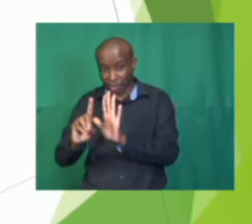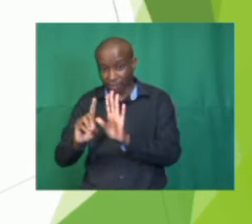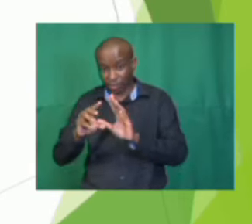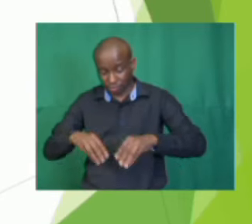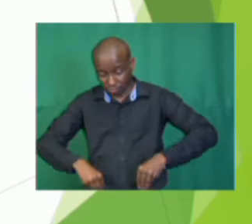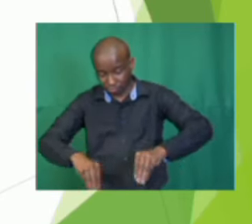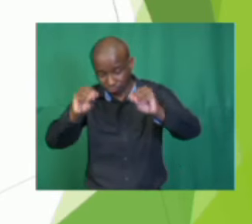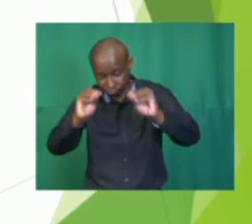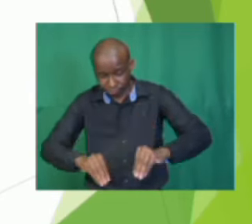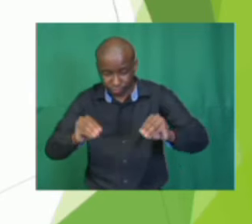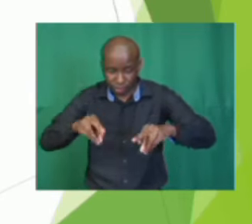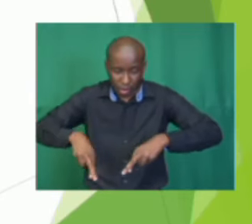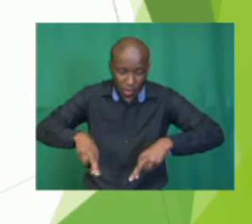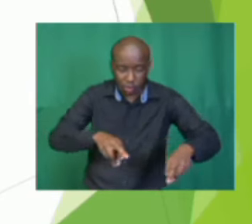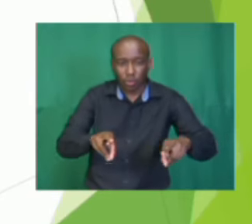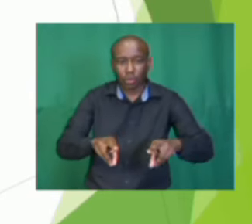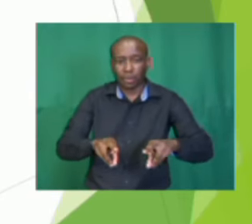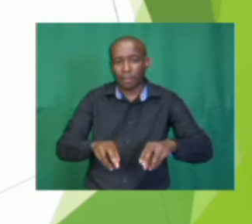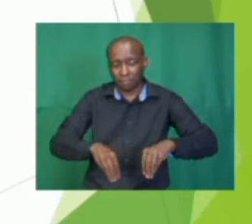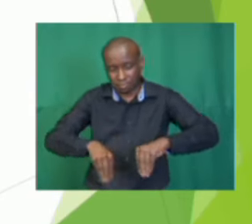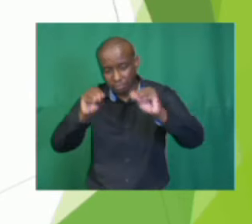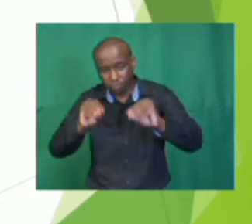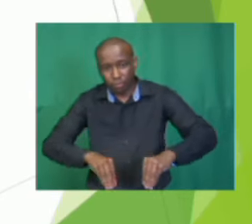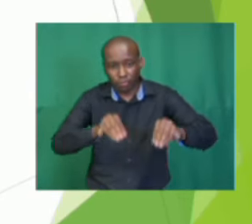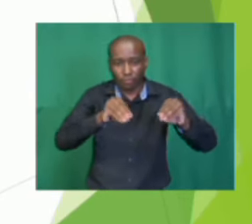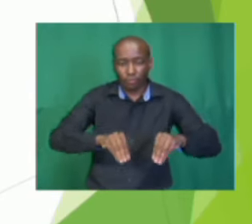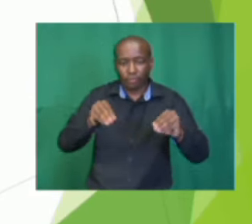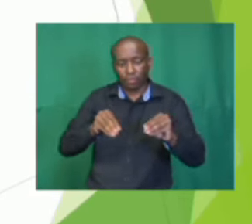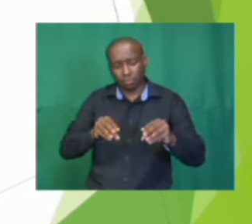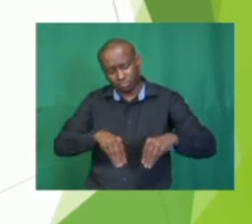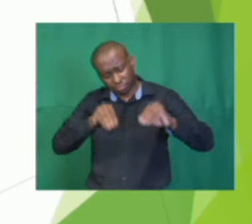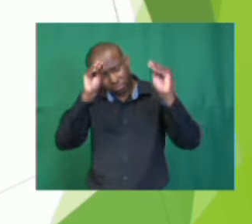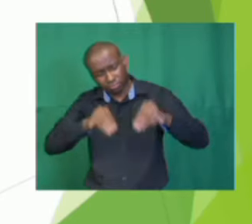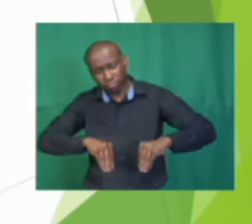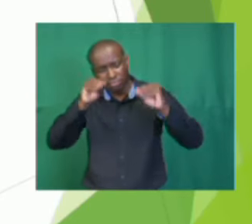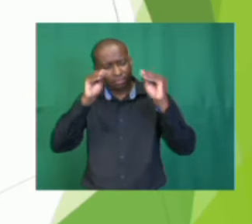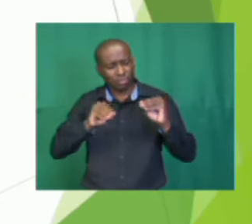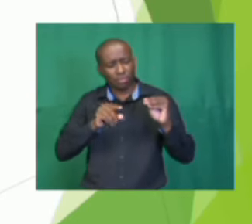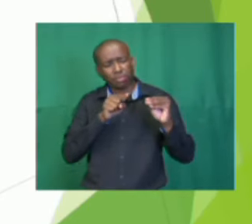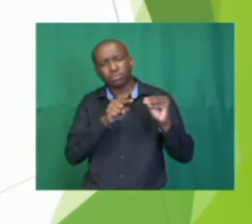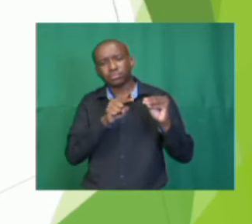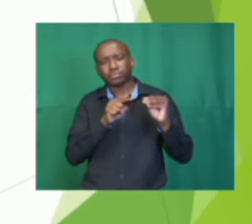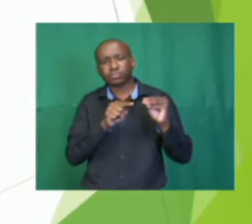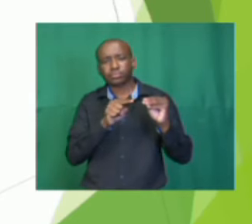colt and on the road on which Jesus rode. Those garments